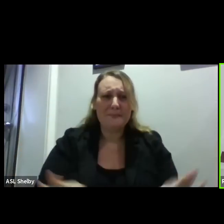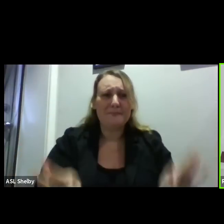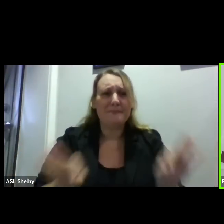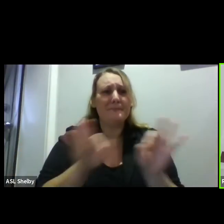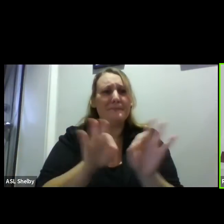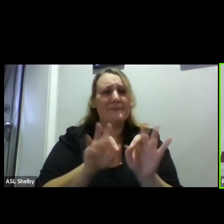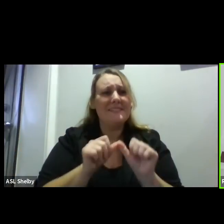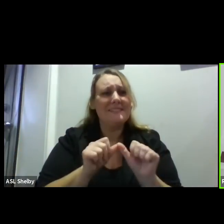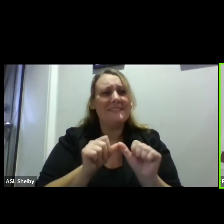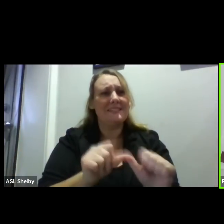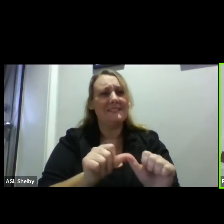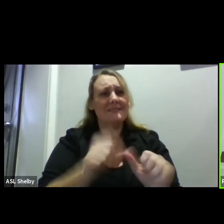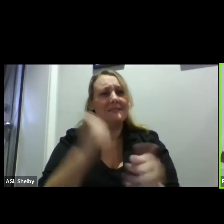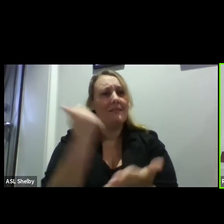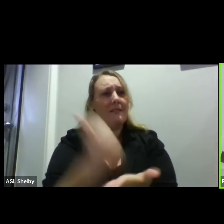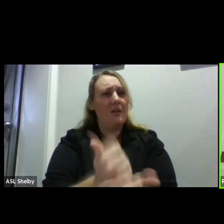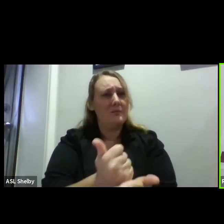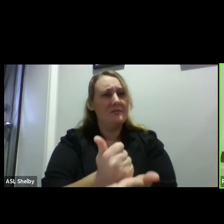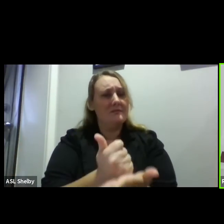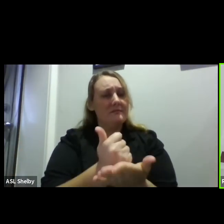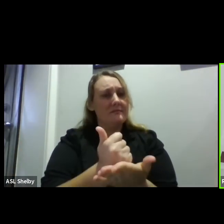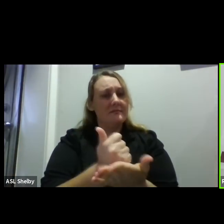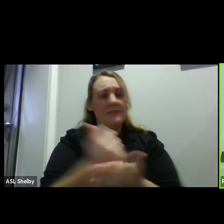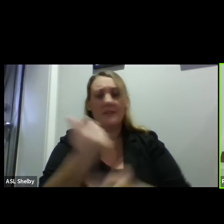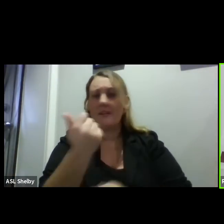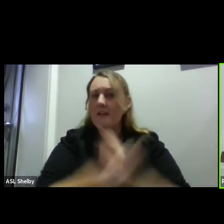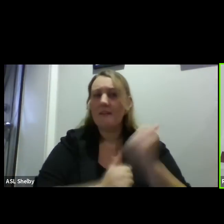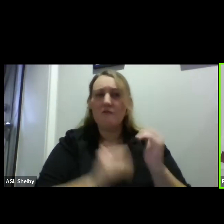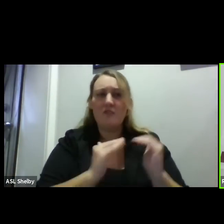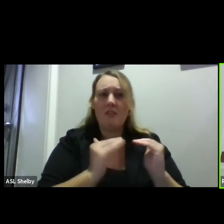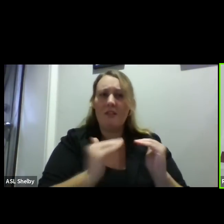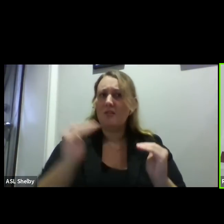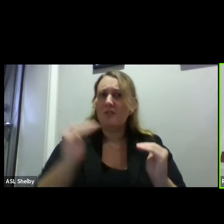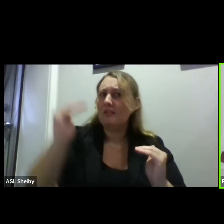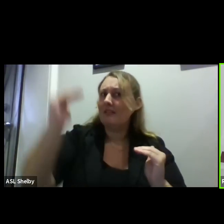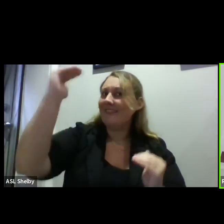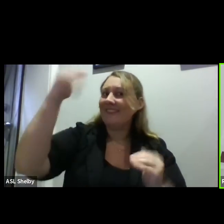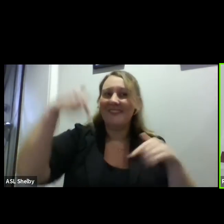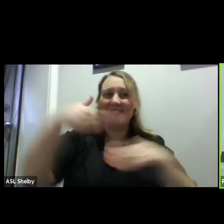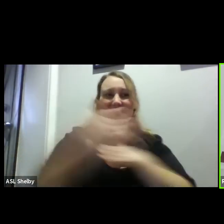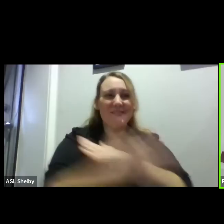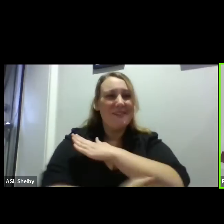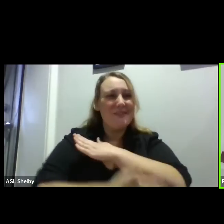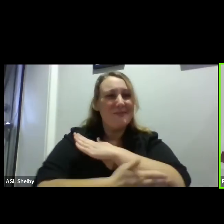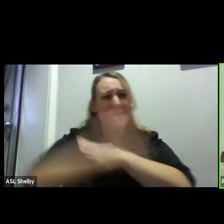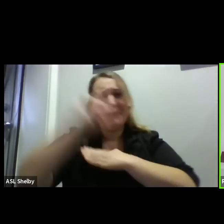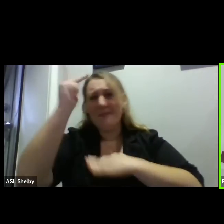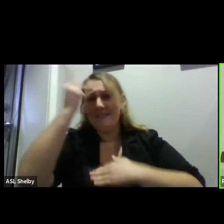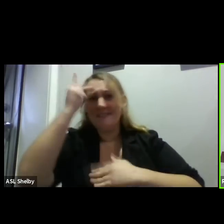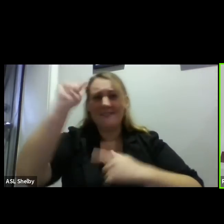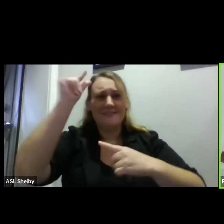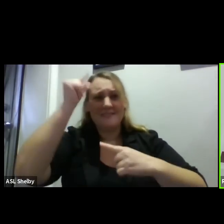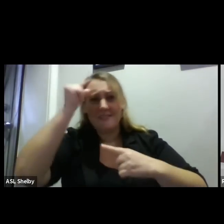level in this country, every institution. Life over profit, life over property,